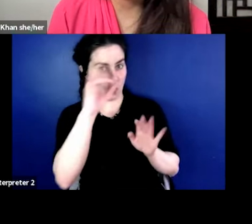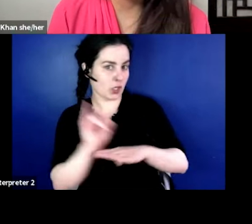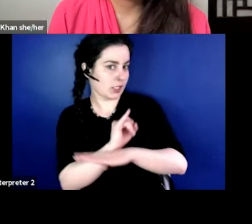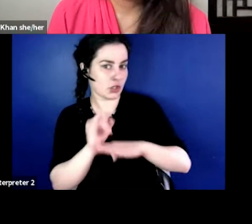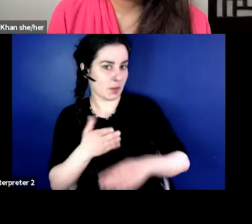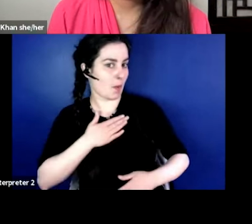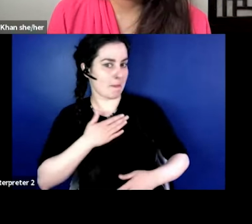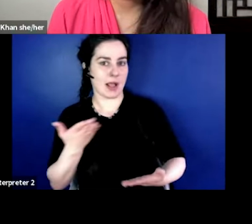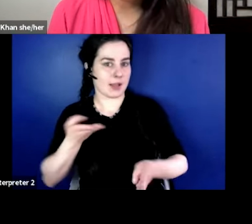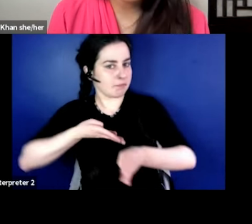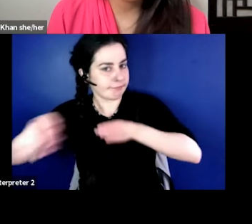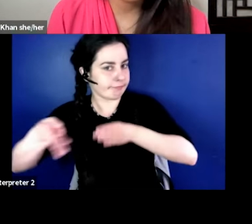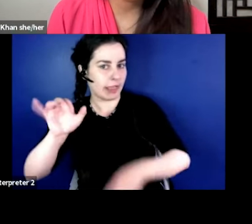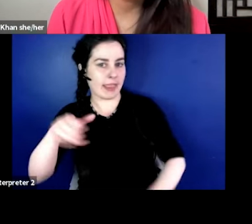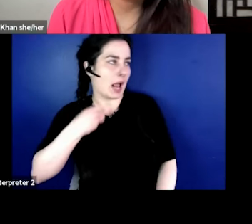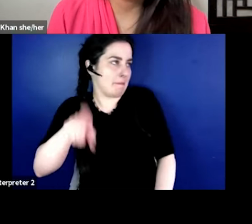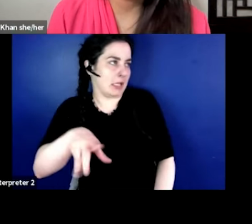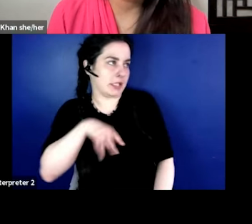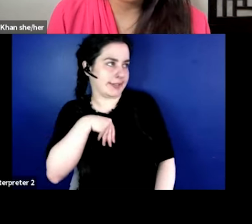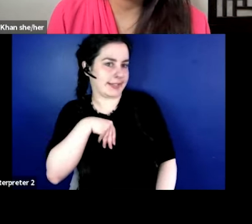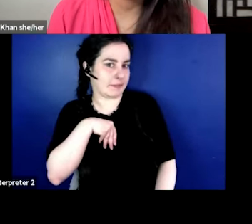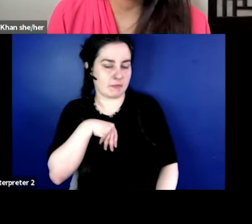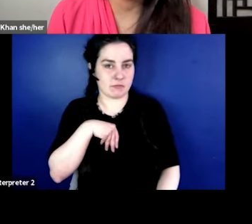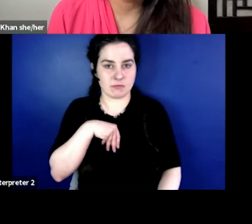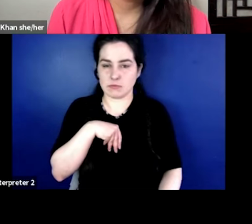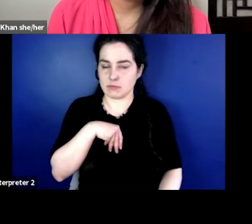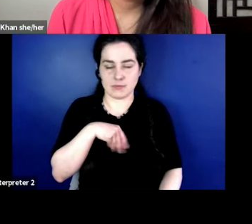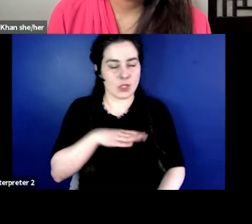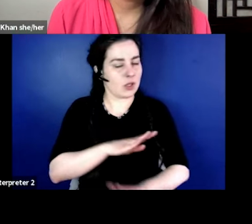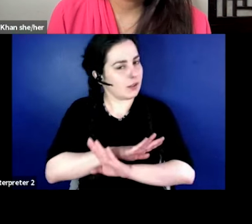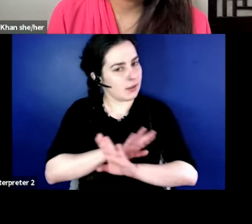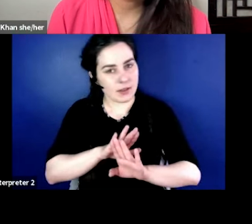industry. And no student should feel that they have to